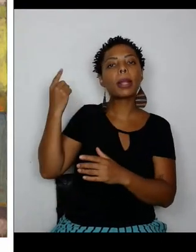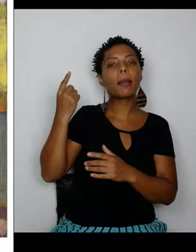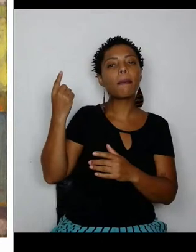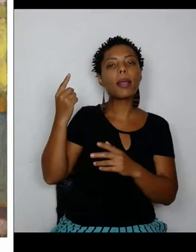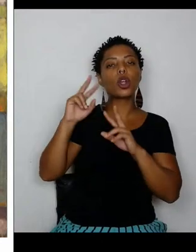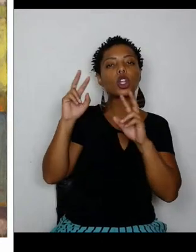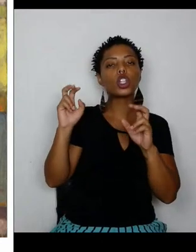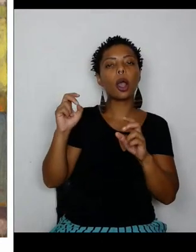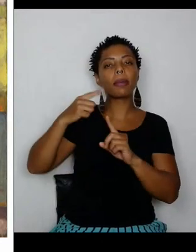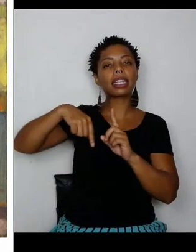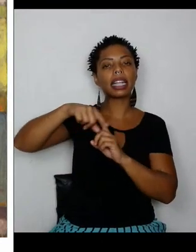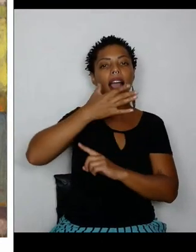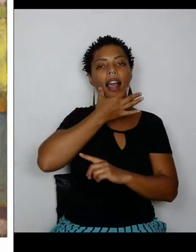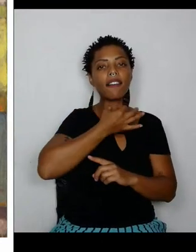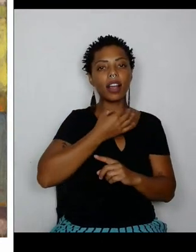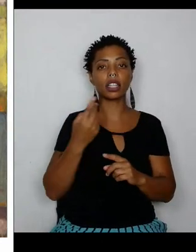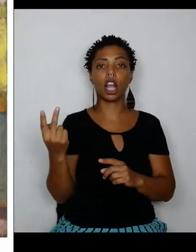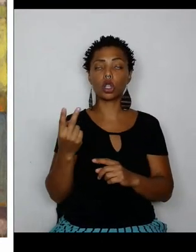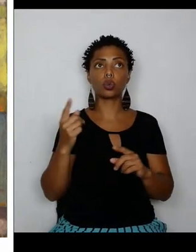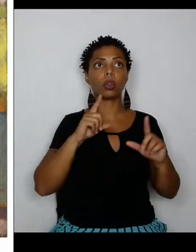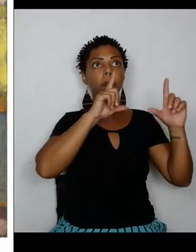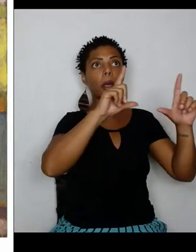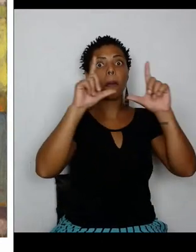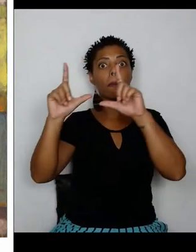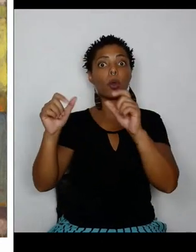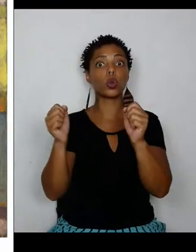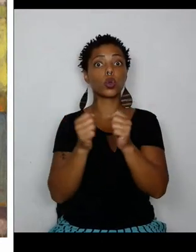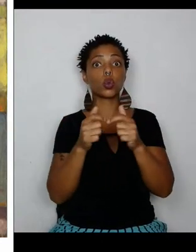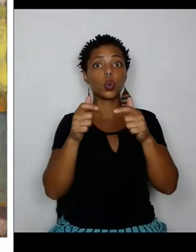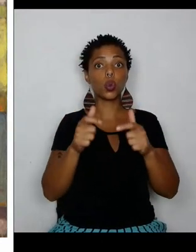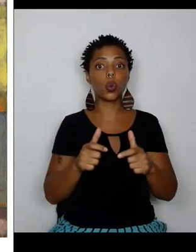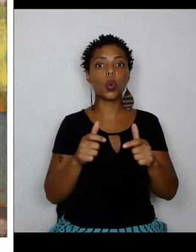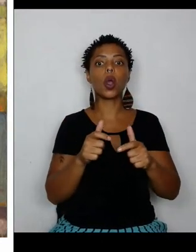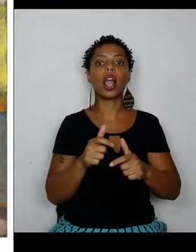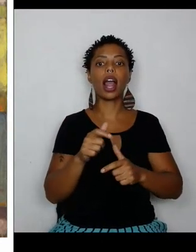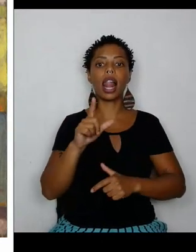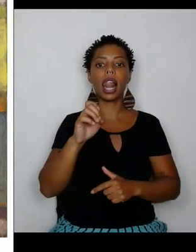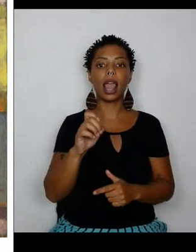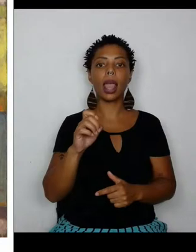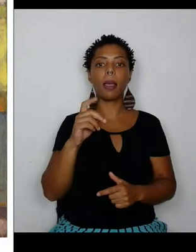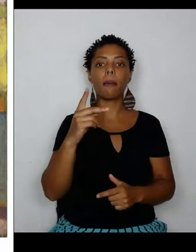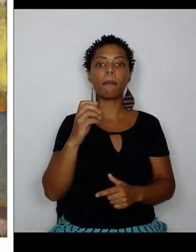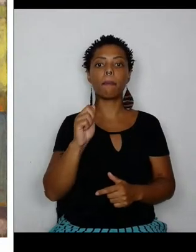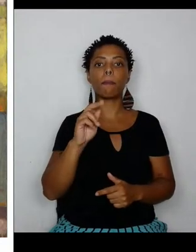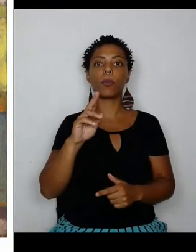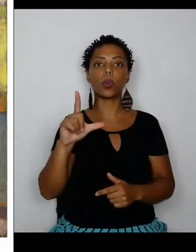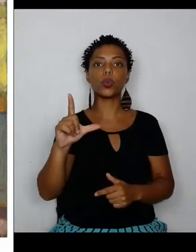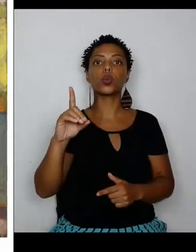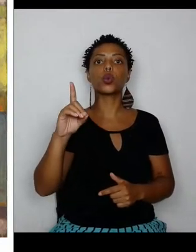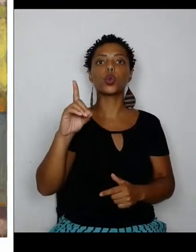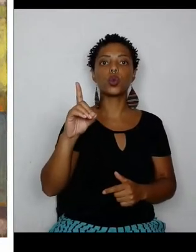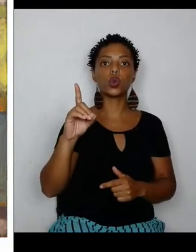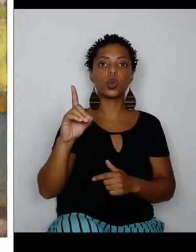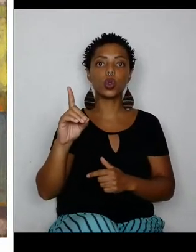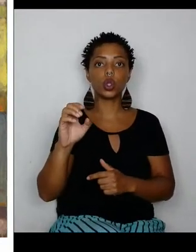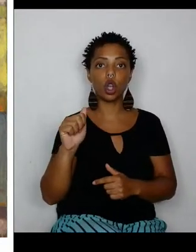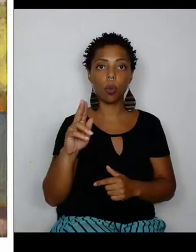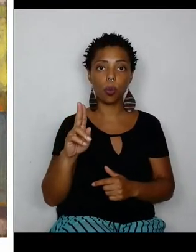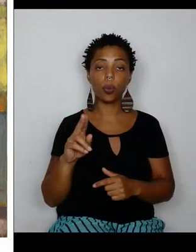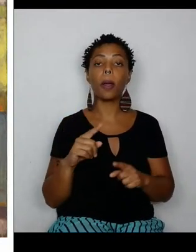atlantu in front and closest to jihan is thomas carlyle's sartos